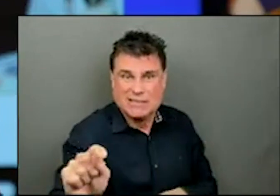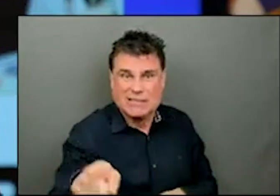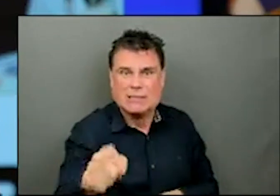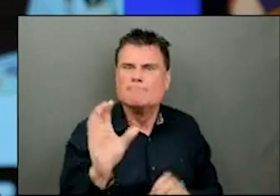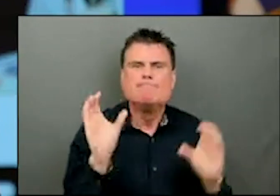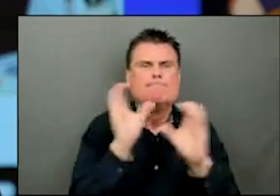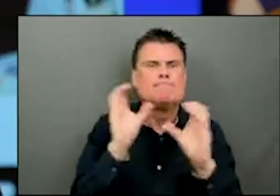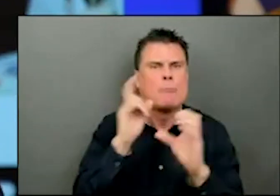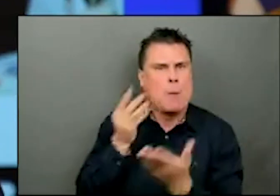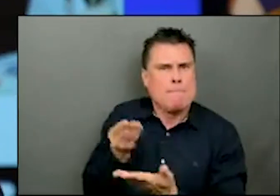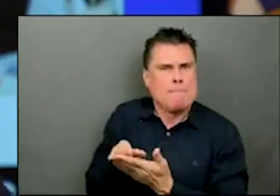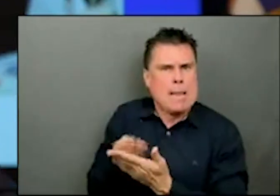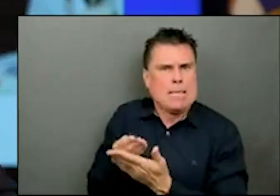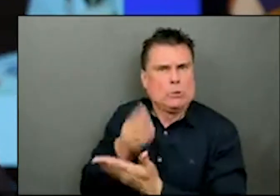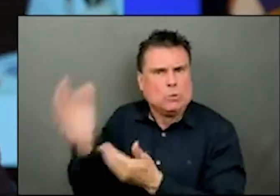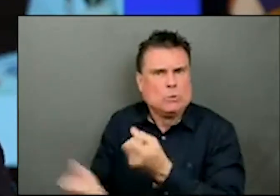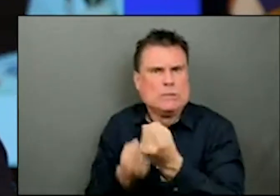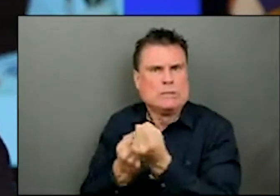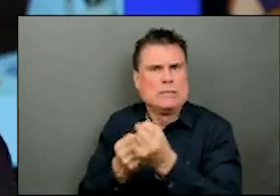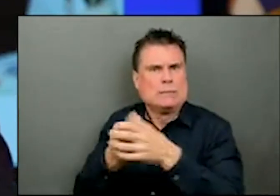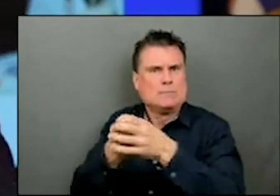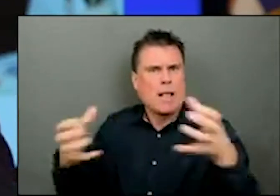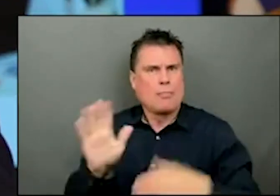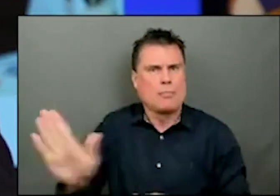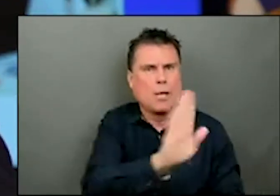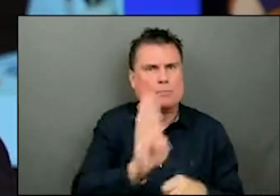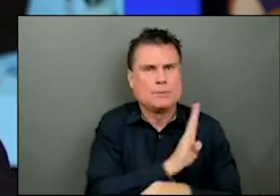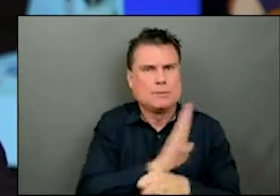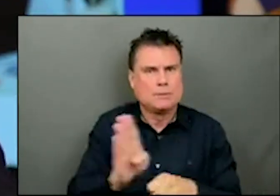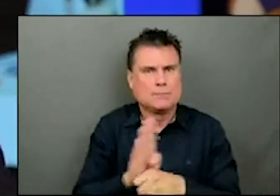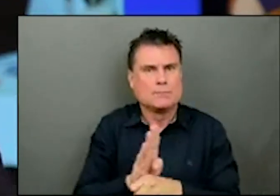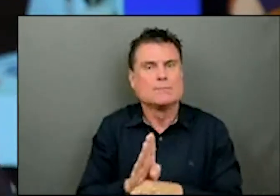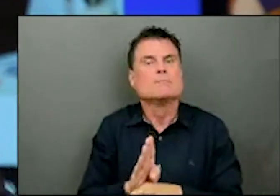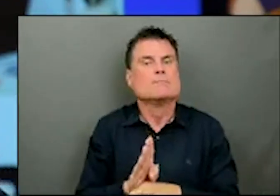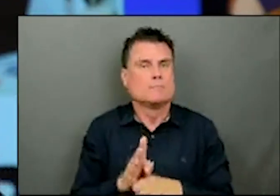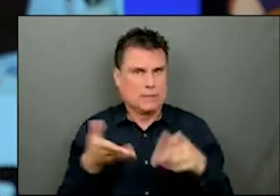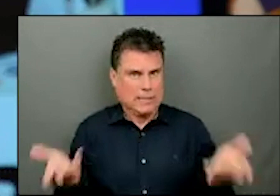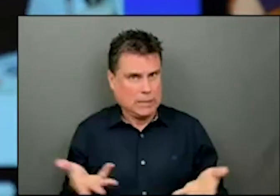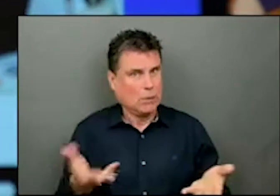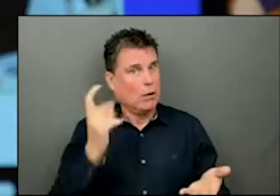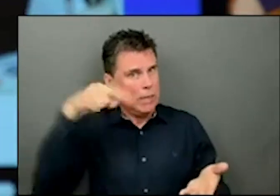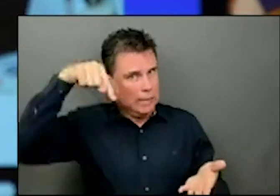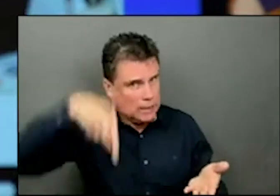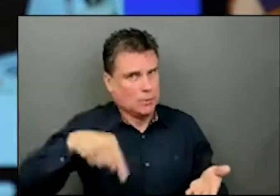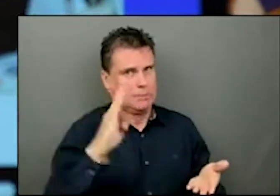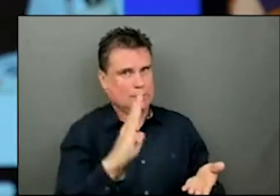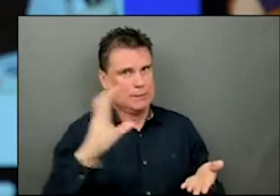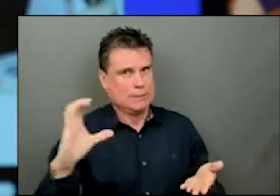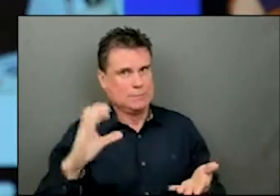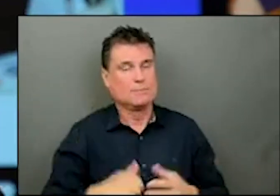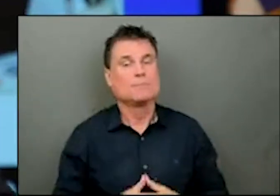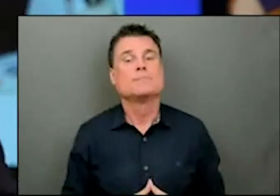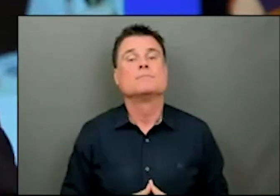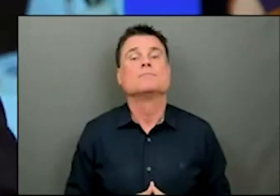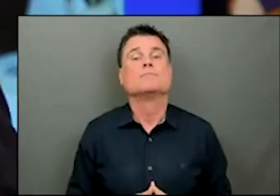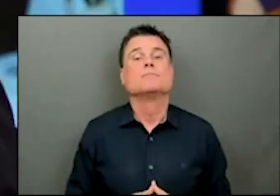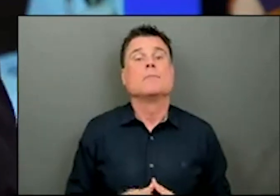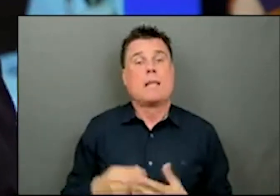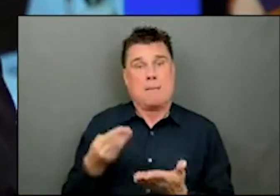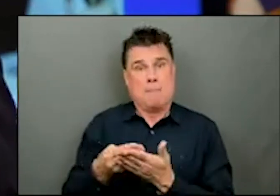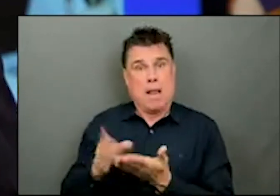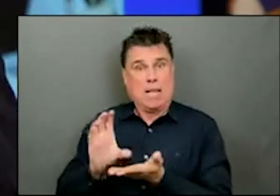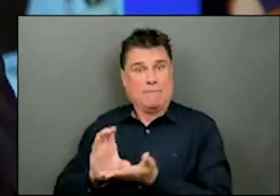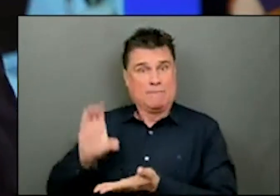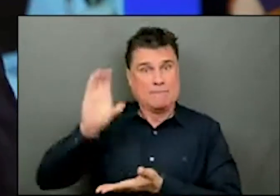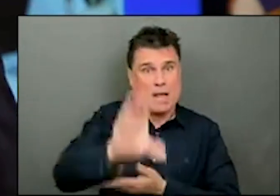to either scale up or to anchor here in British Columbia. We'll be representing the values that are important to British Columbians with a triple